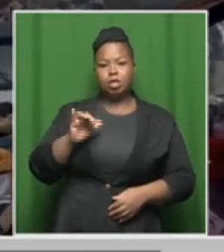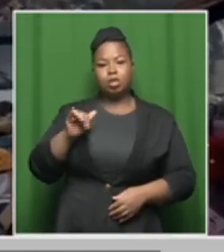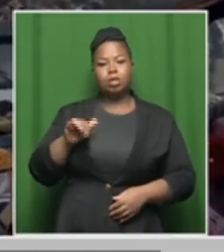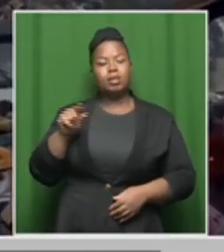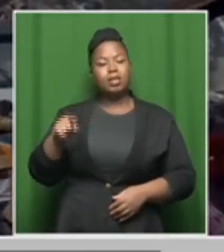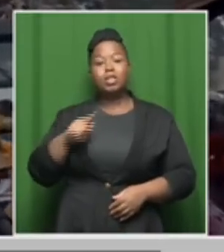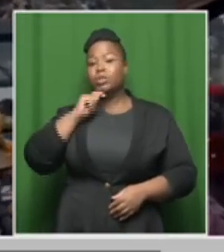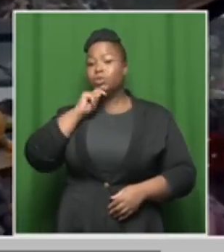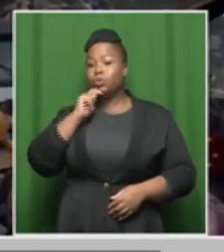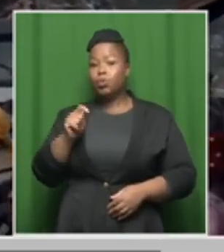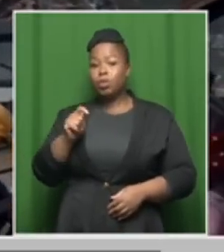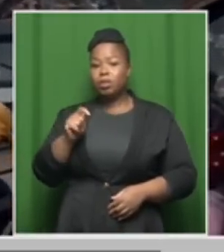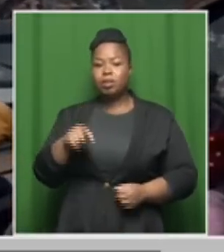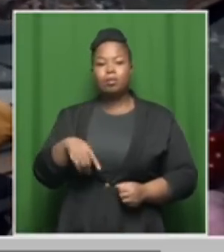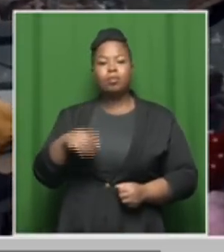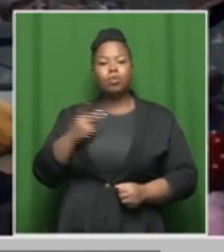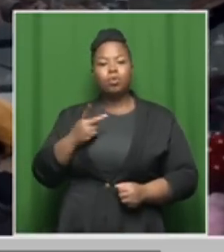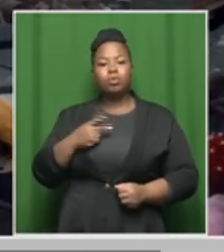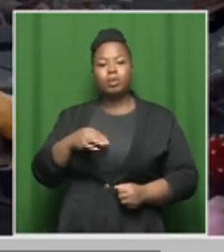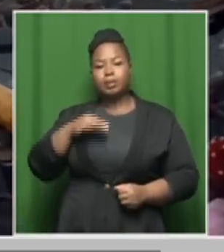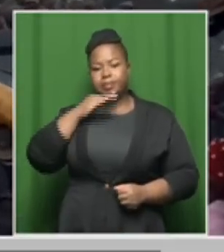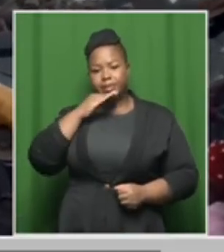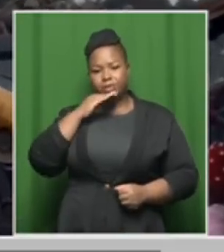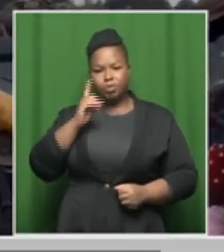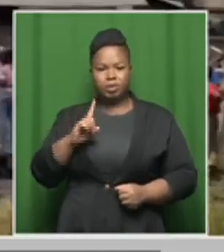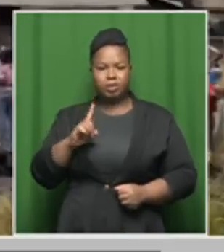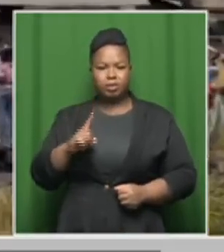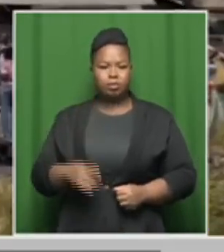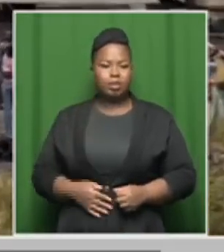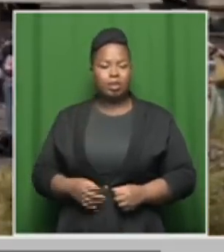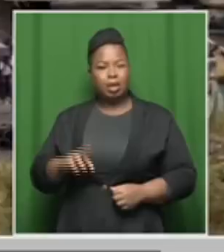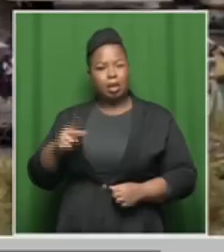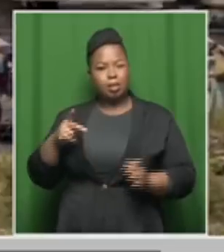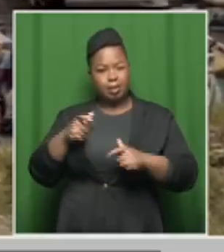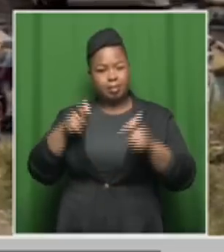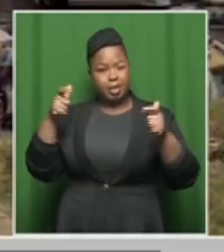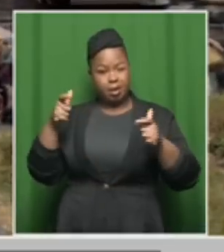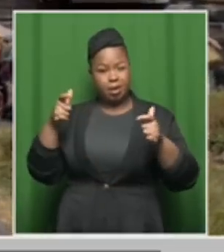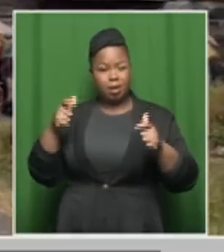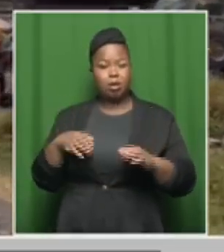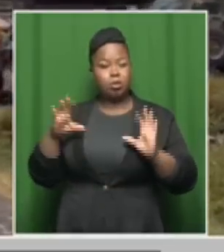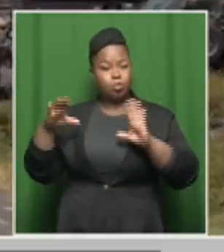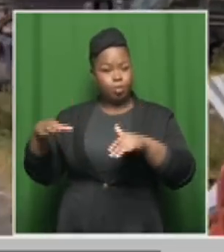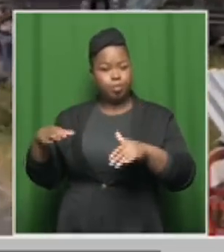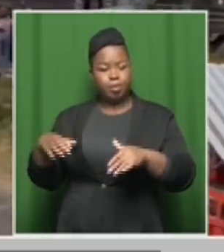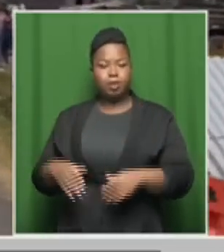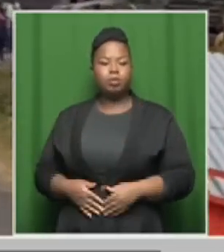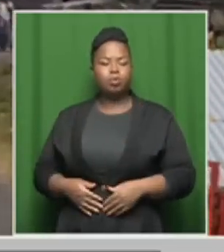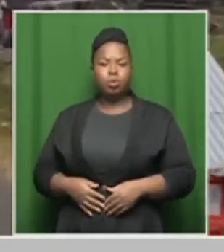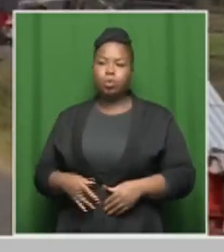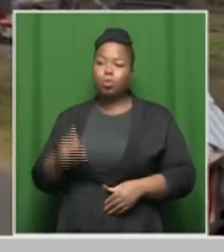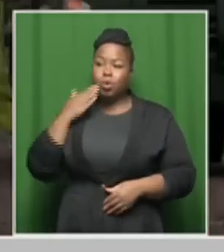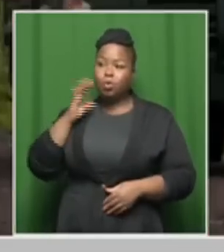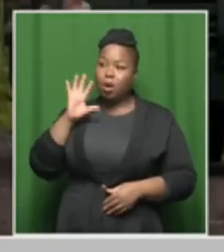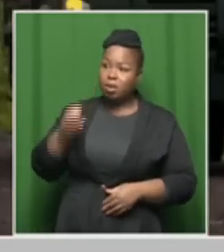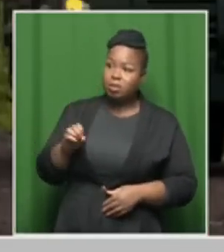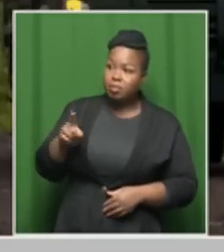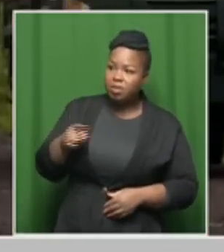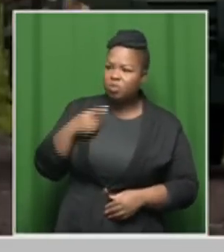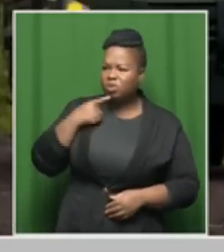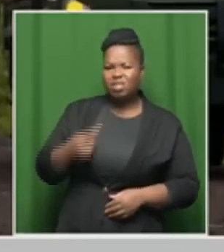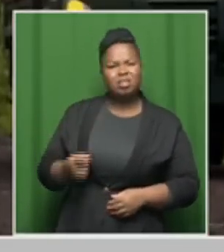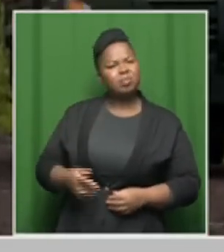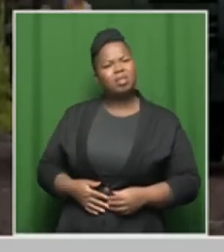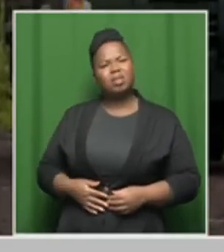of the yoke means that local Denande and other big ethnic group in that area would always, if you ask them when you're there, they would say, yeah, but the truth